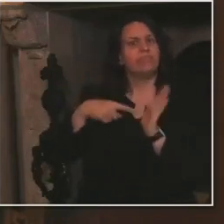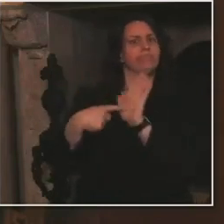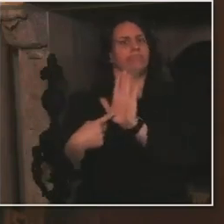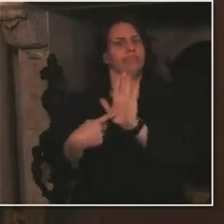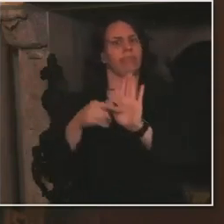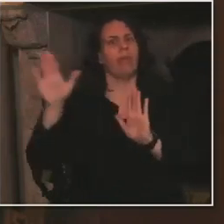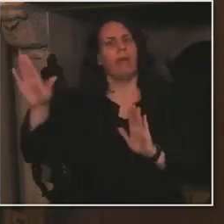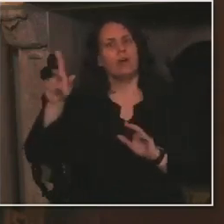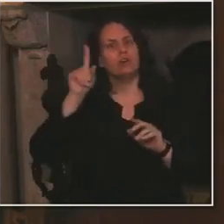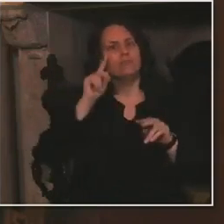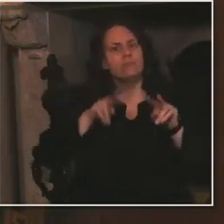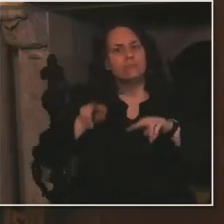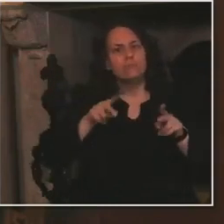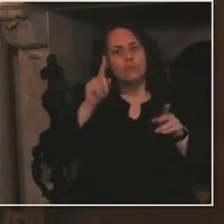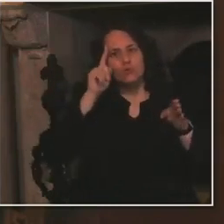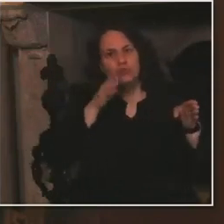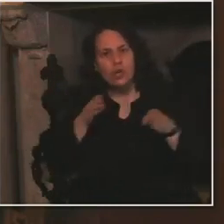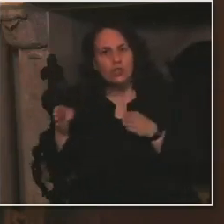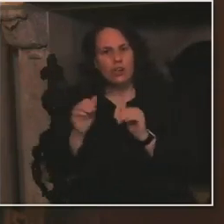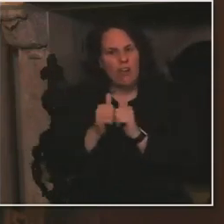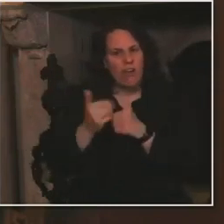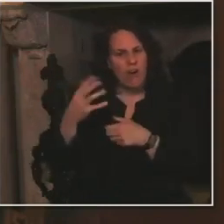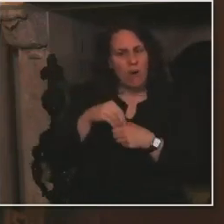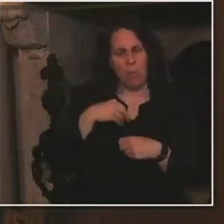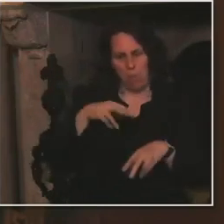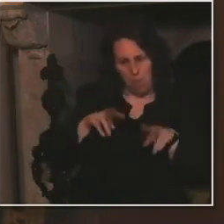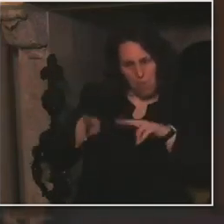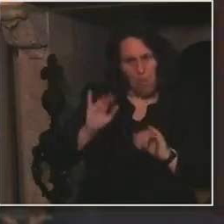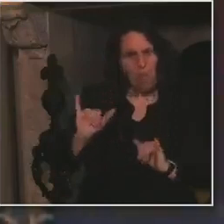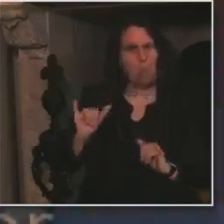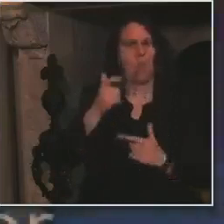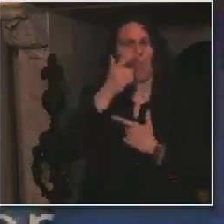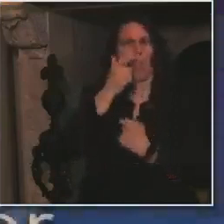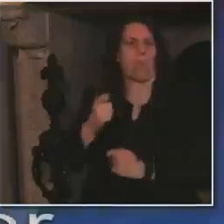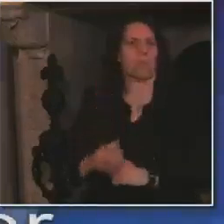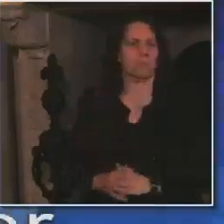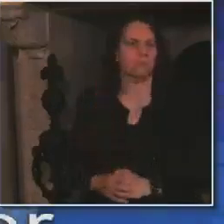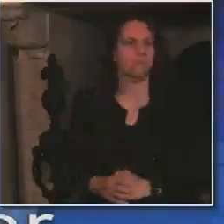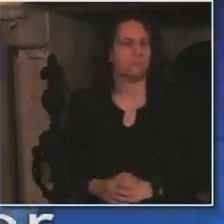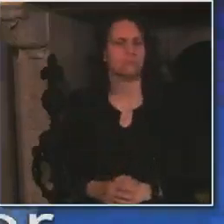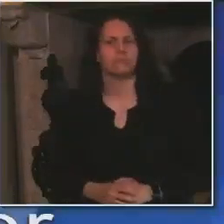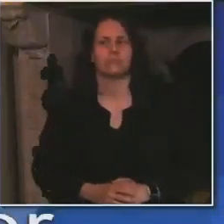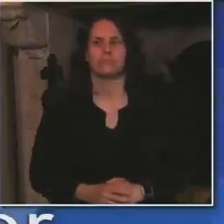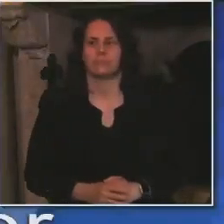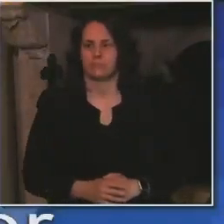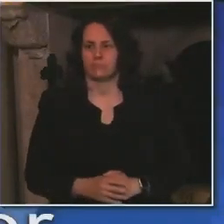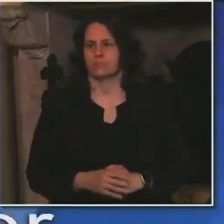Wisconsin. Thank you, Eric. Now to Mark Leland from WLUK in Green Bay. Mark?